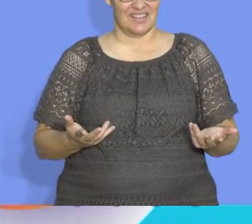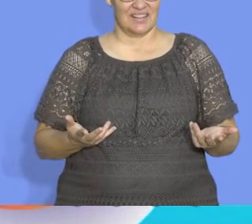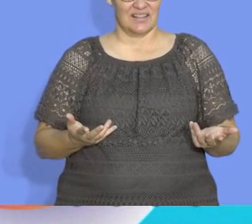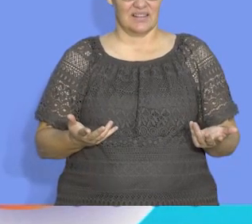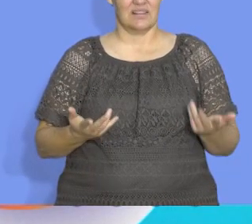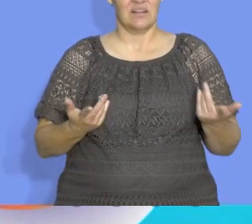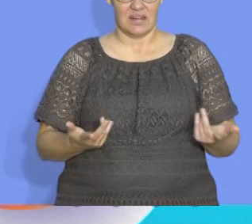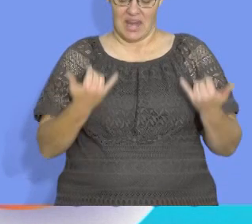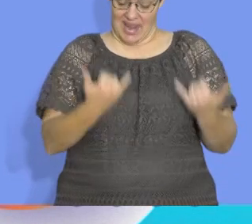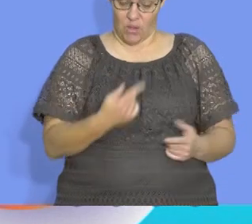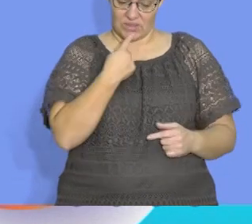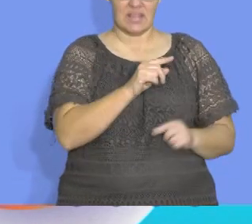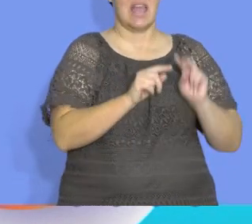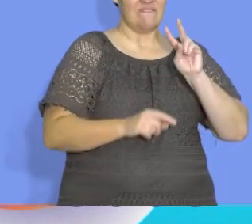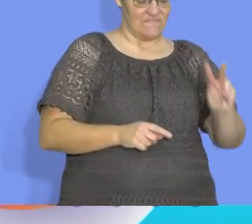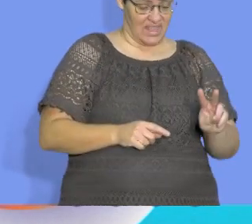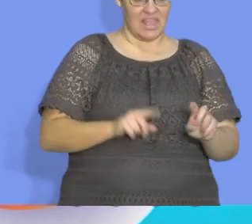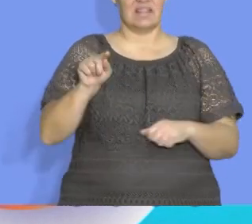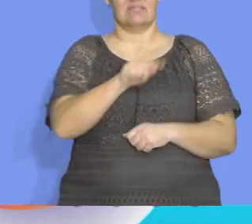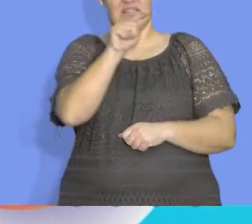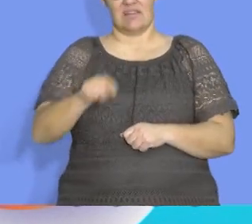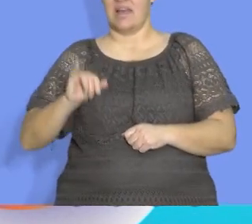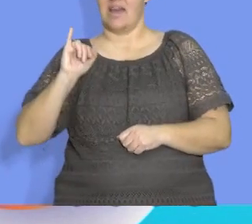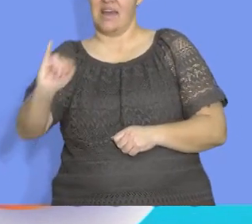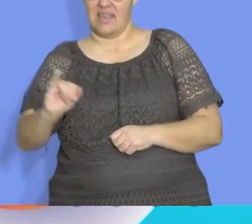we're going to say V is directly proportional to I.